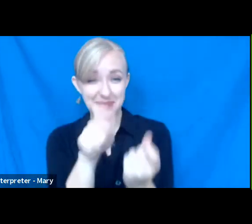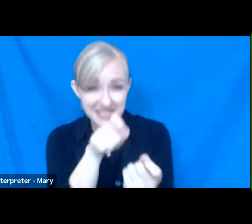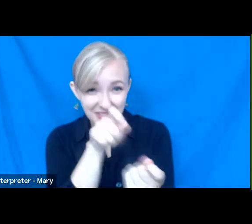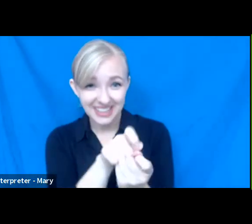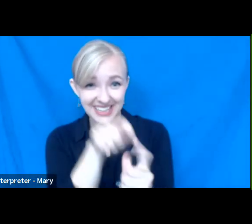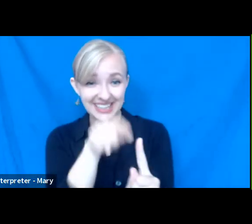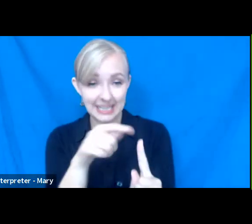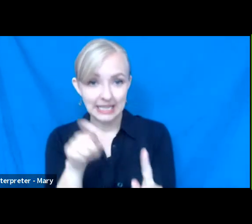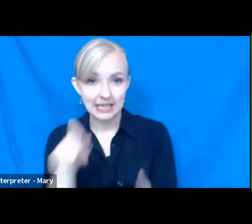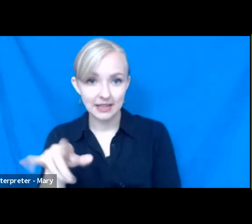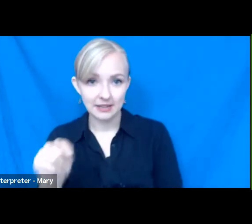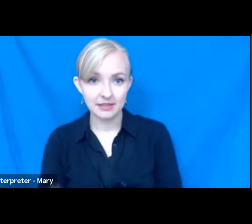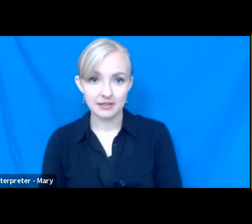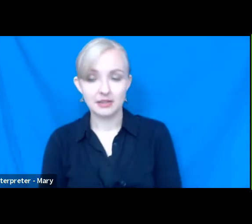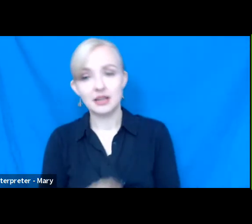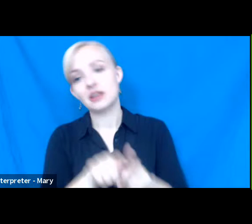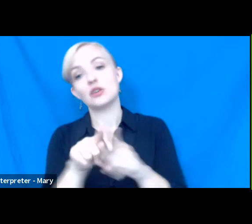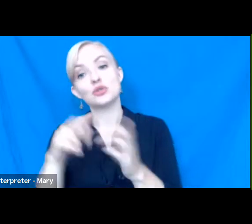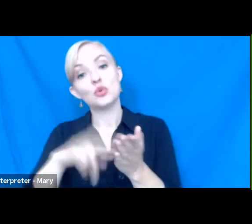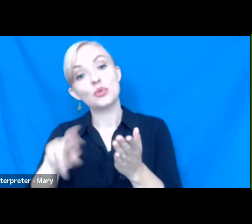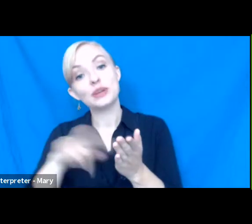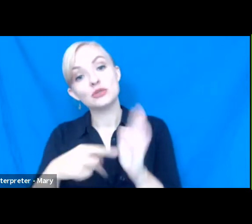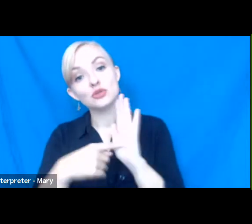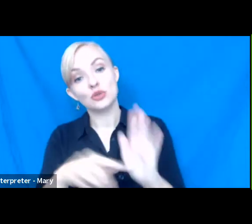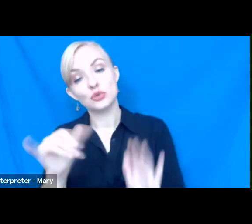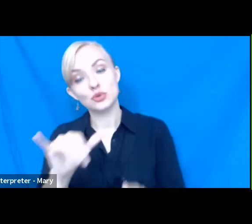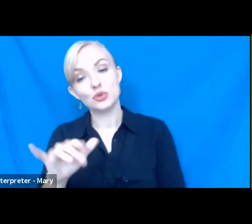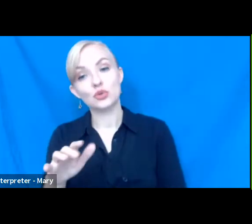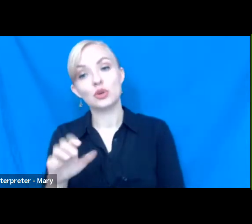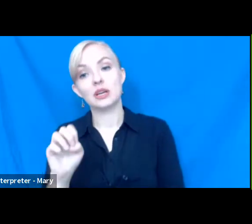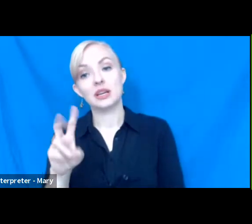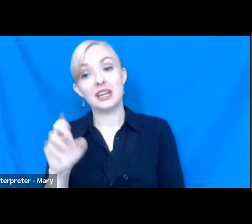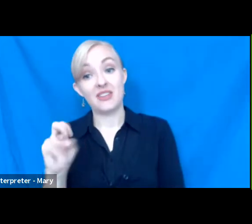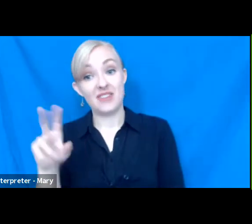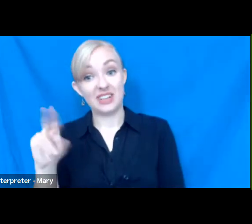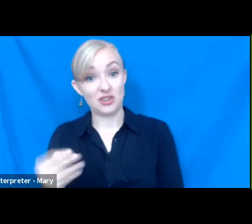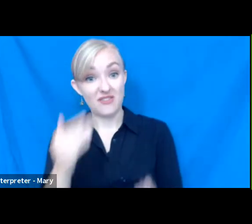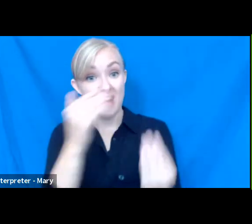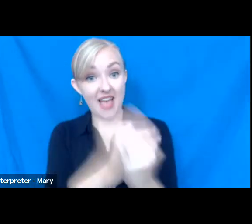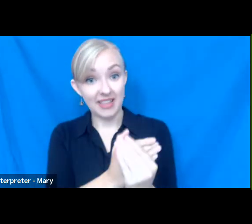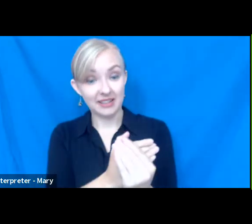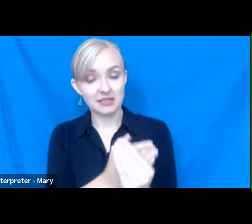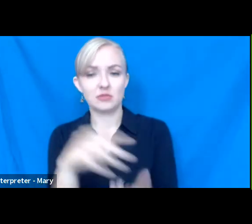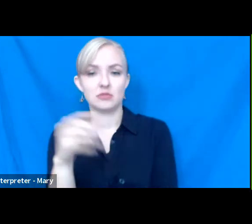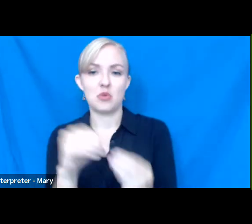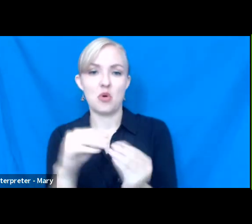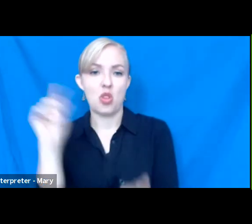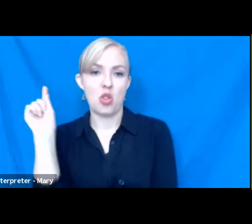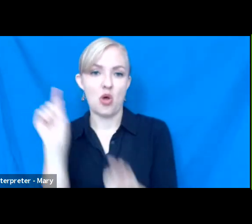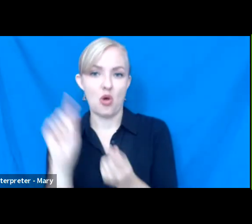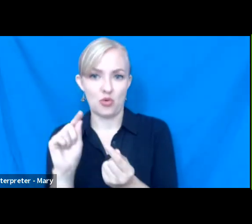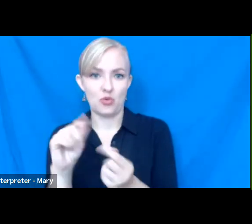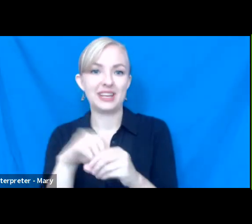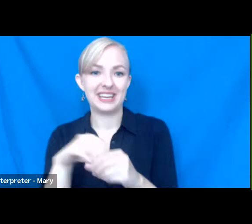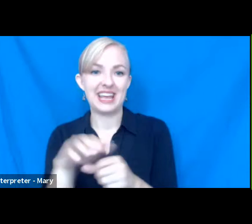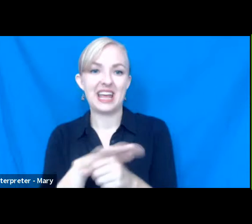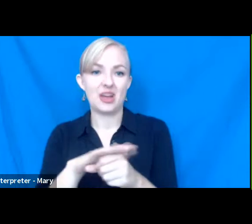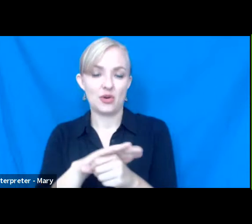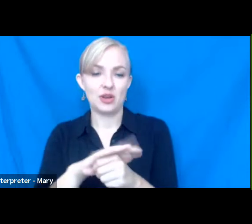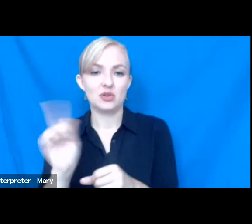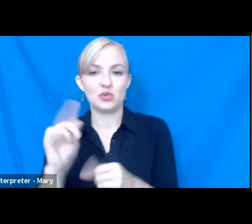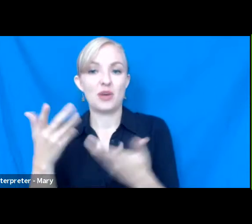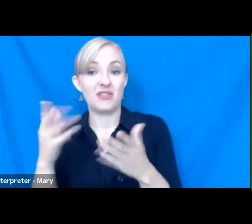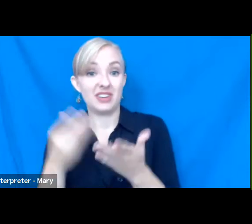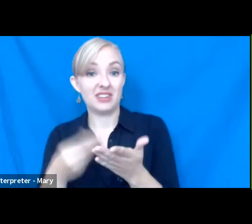of eviction. And research also shows that eviction filings are lower in jurisdictions that have distributed